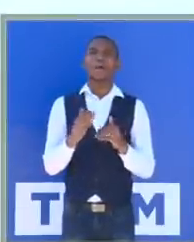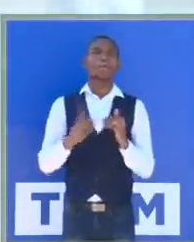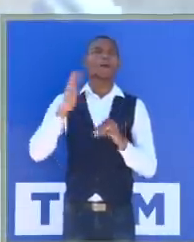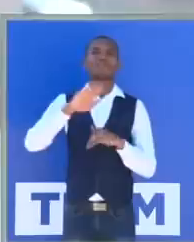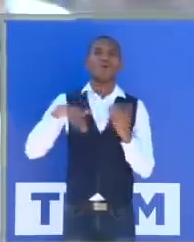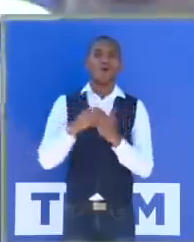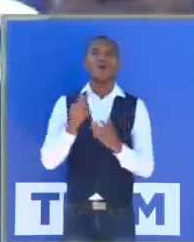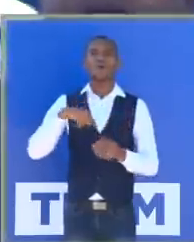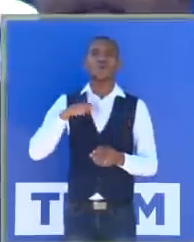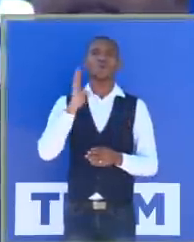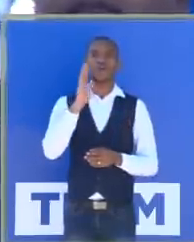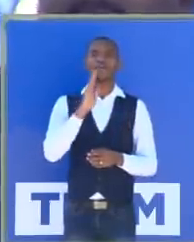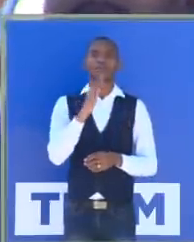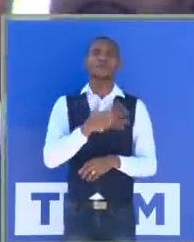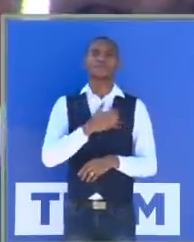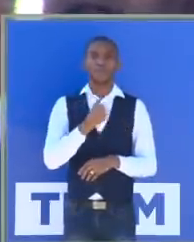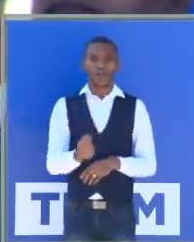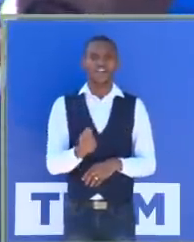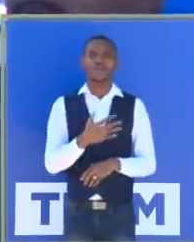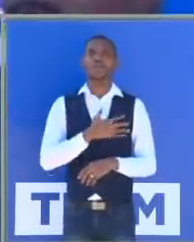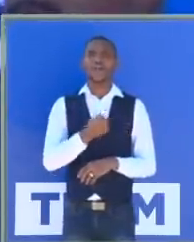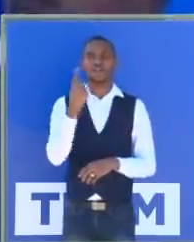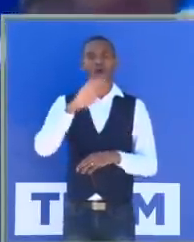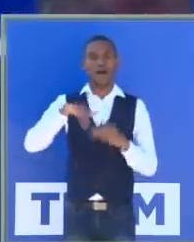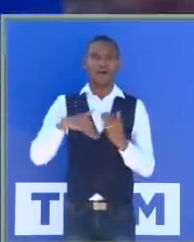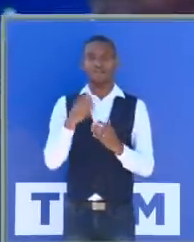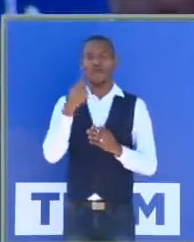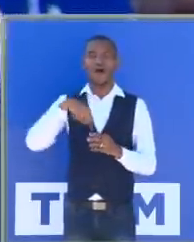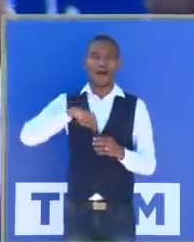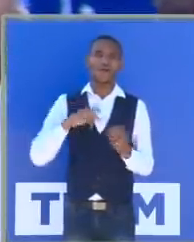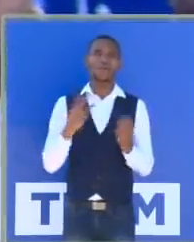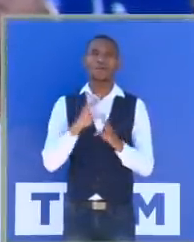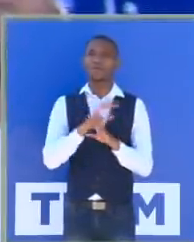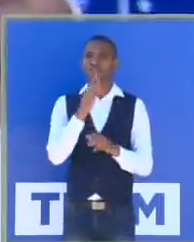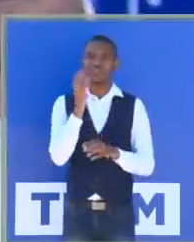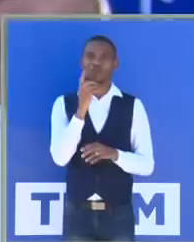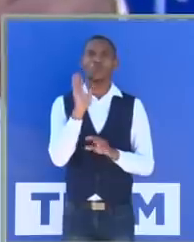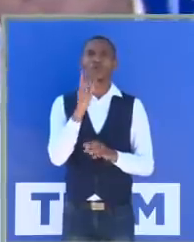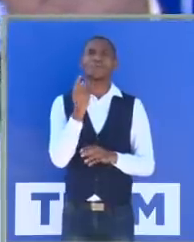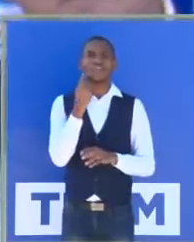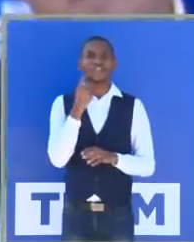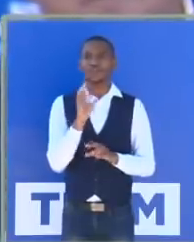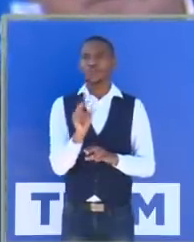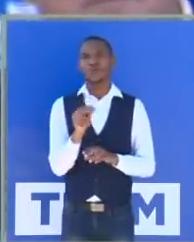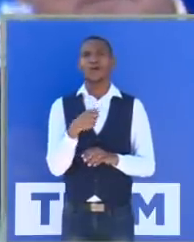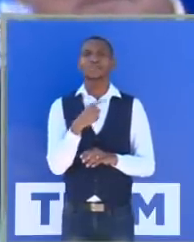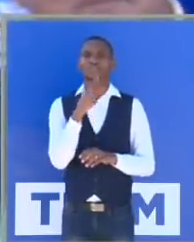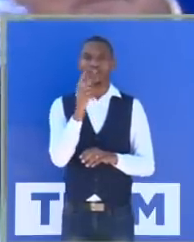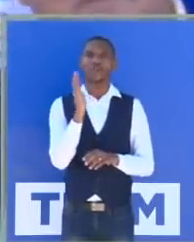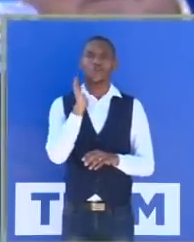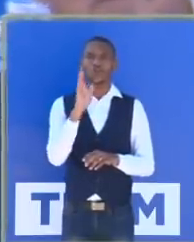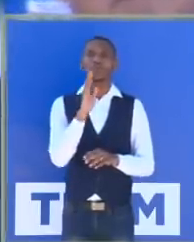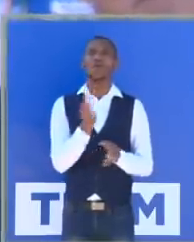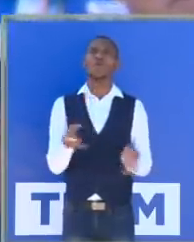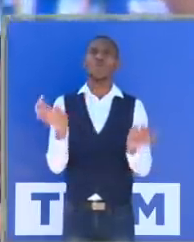we're going to be brave and brave for our people. I'm not telling you it's going to be easy, but I'm telling you it's going to be worth